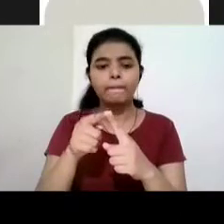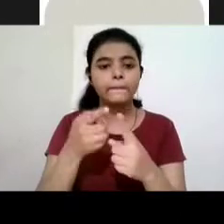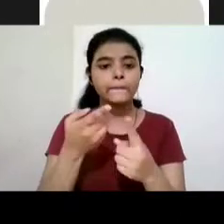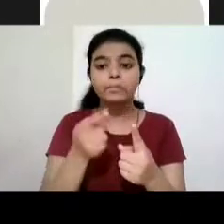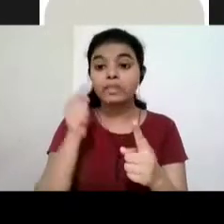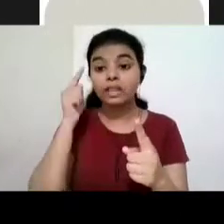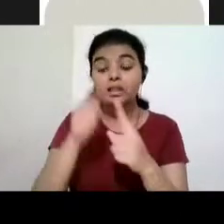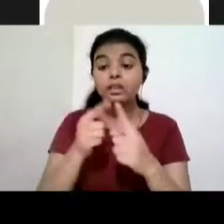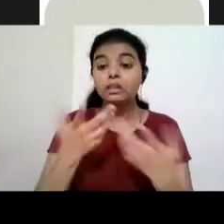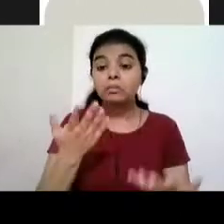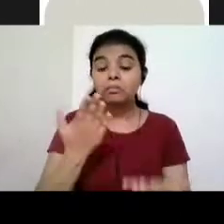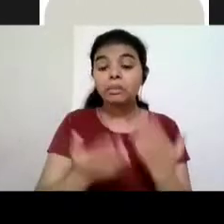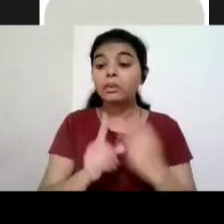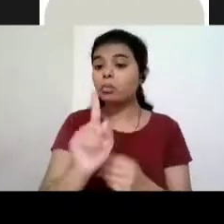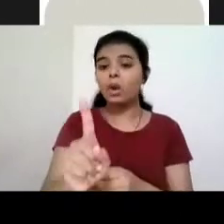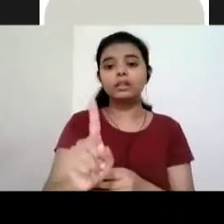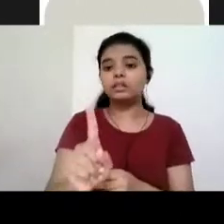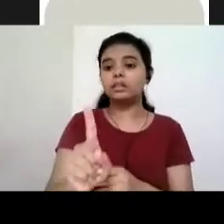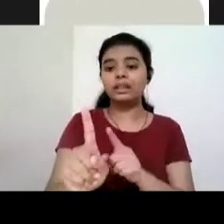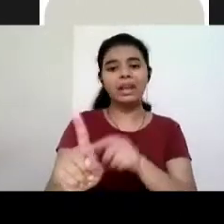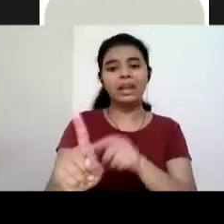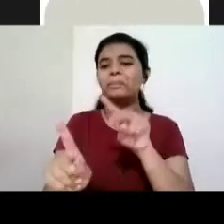no singularity of meaning,